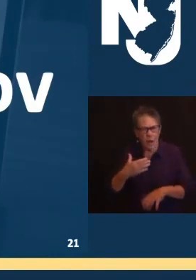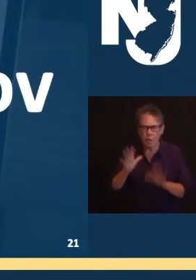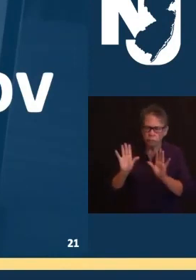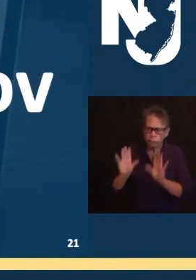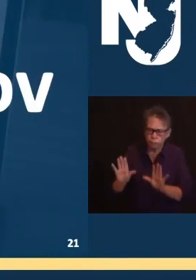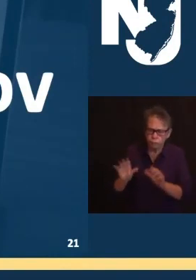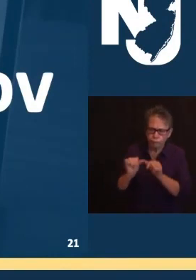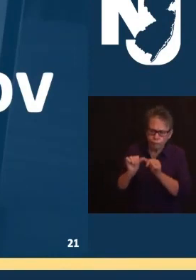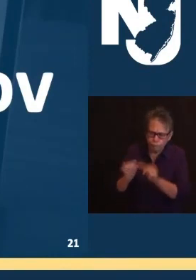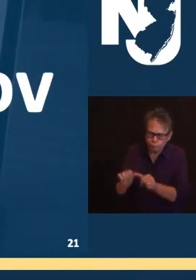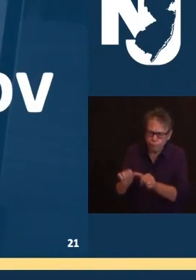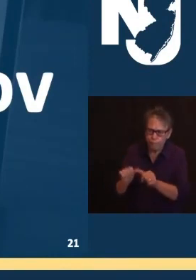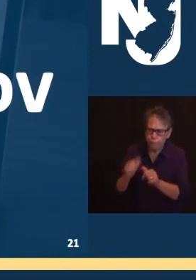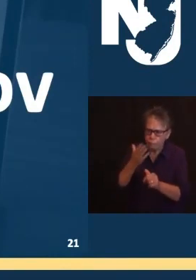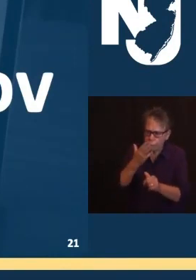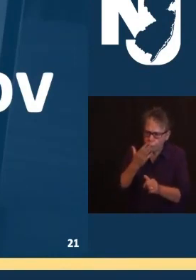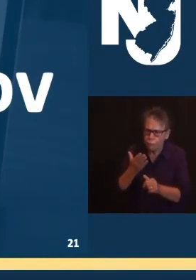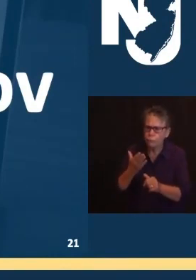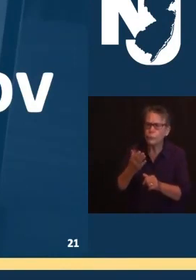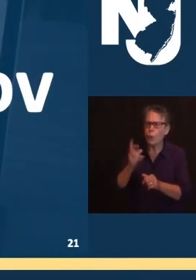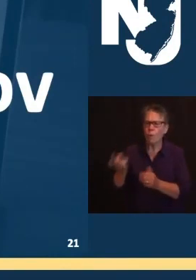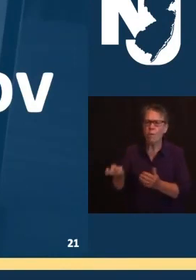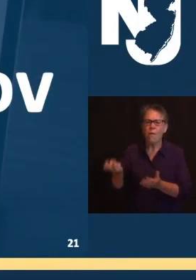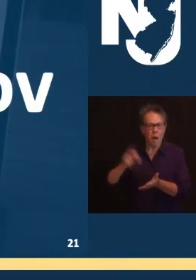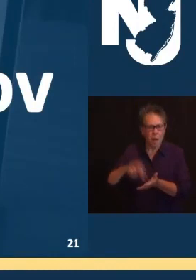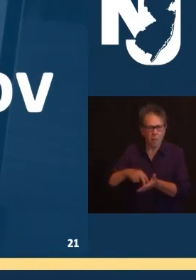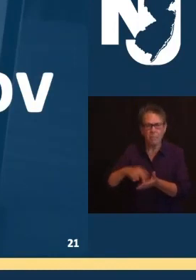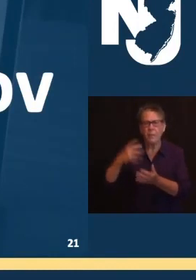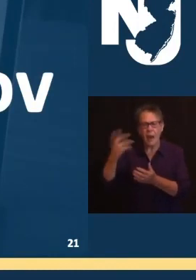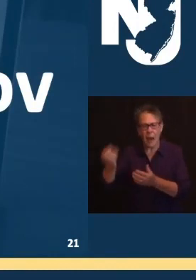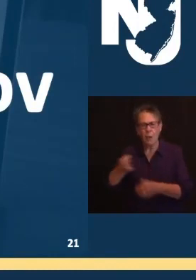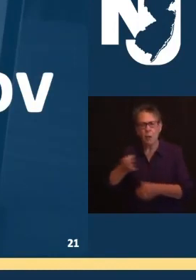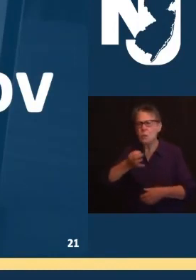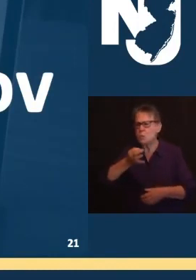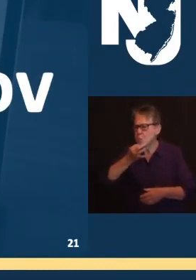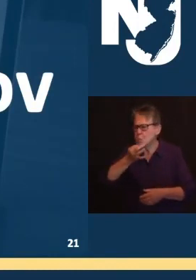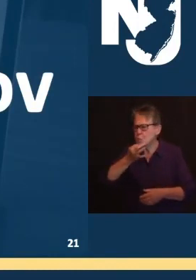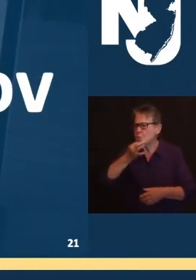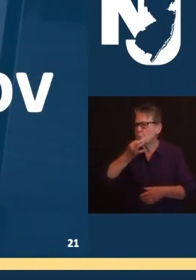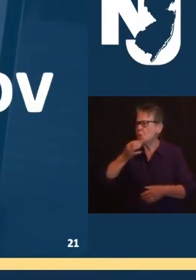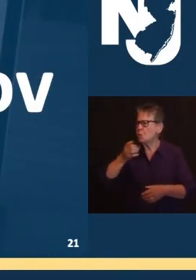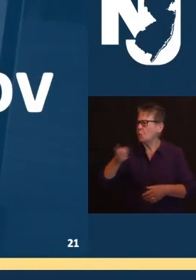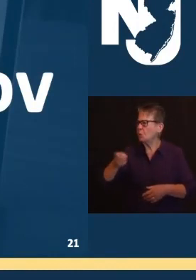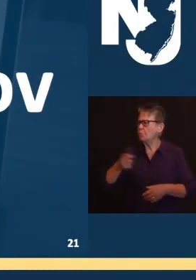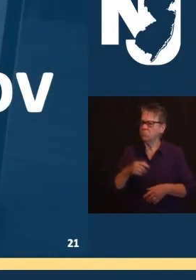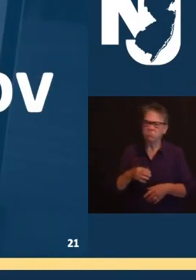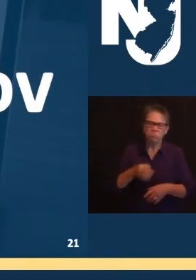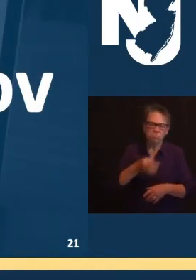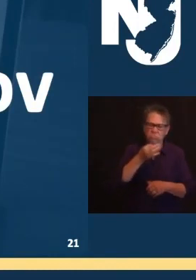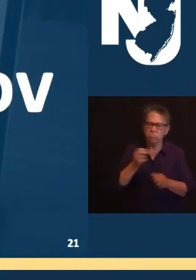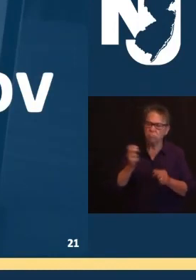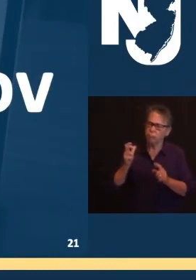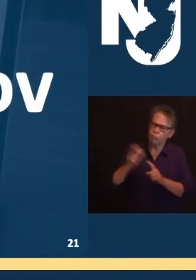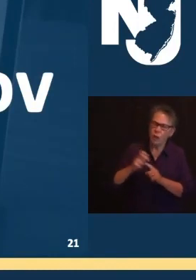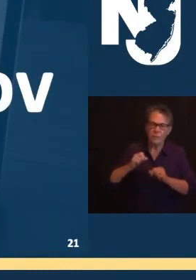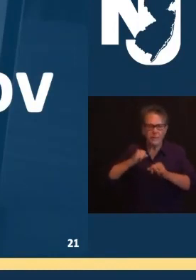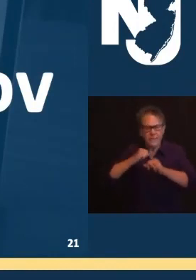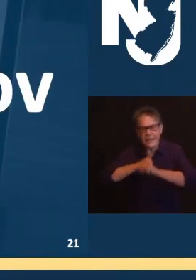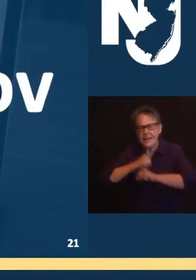see you again soon back in action. Nobody fights harder or stronger on behalf of New Jersey than Congressman Bill